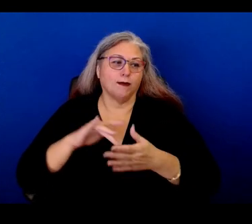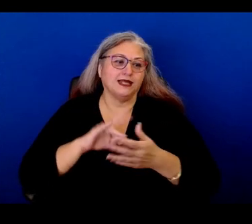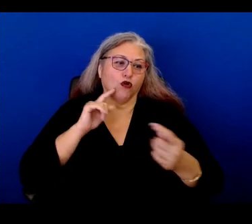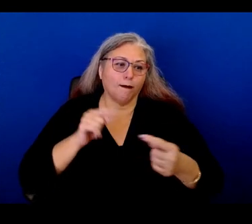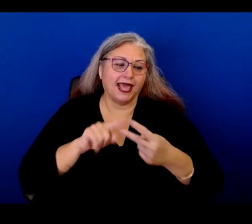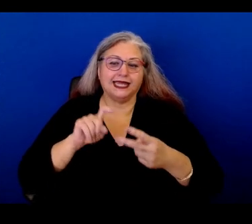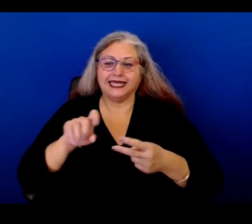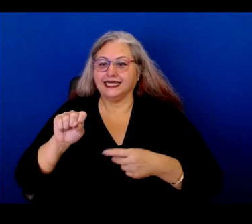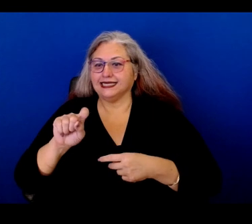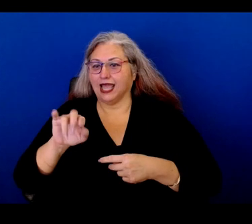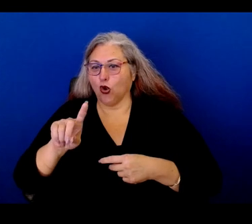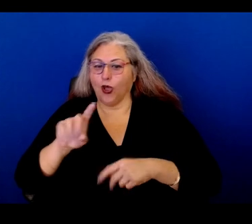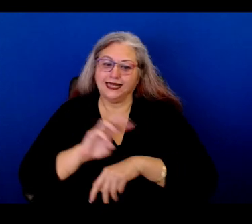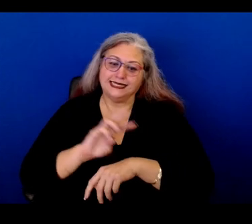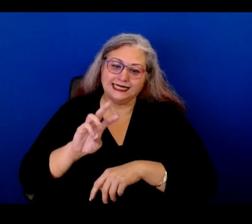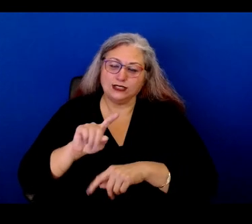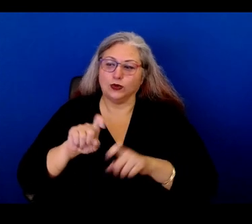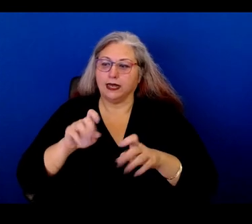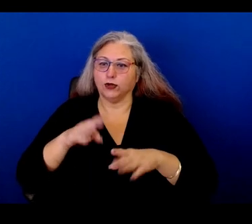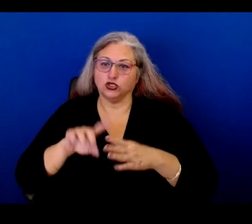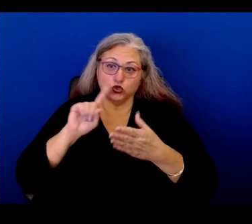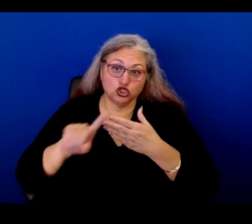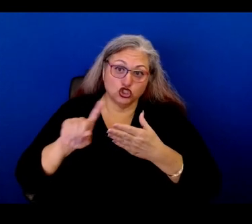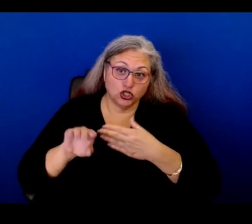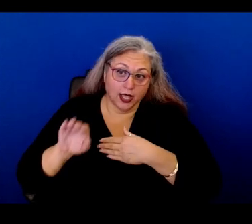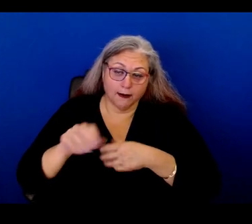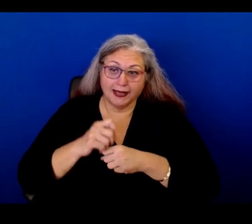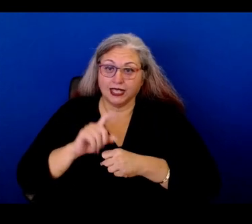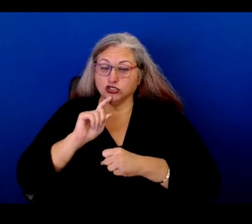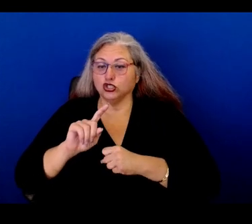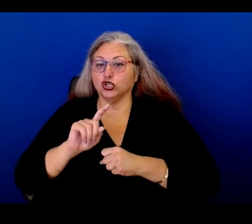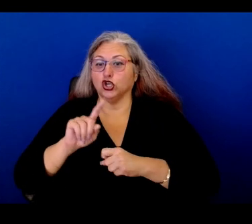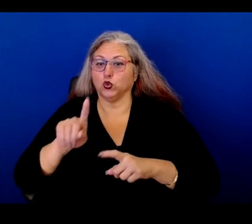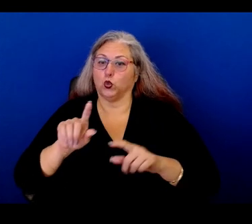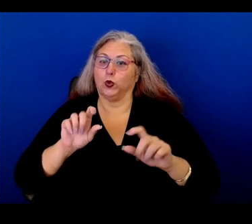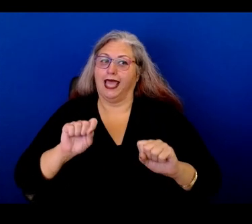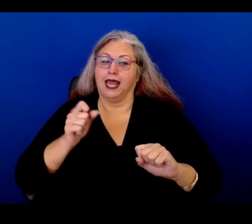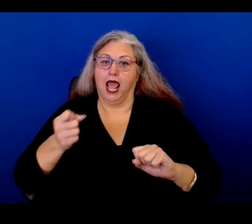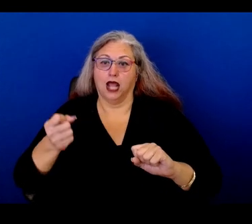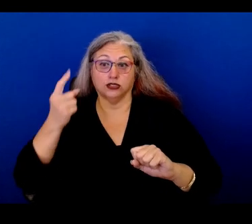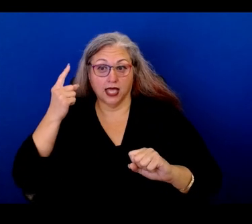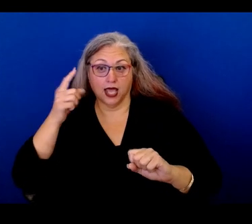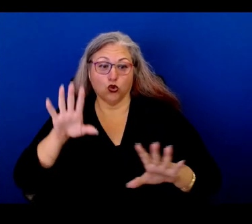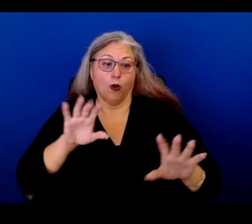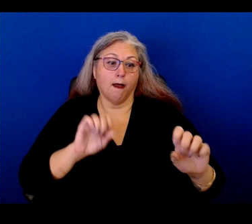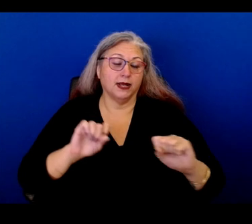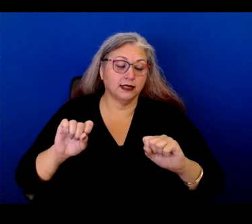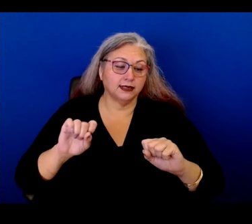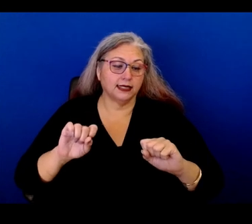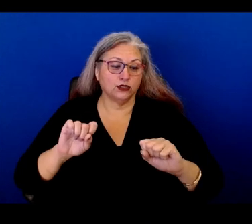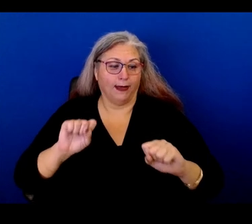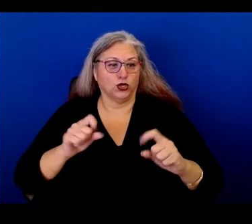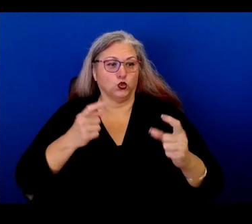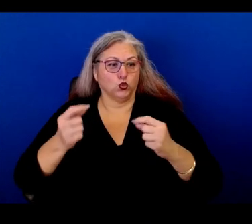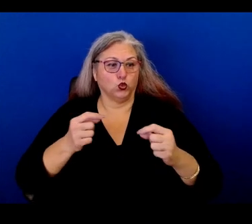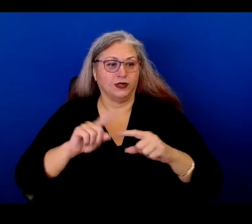need your steroid at 6 a.m., and you need somebody to check to make sure that your ability to understand, your ability to do